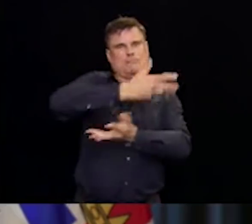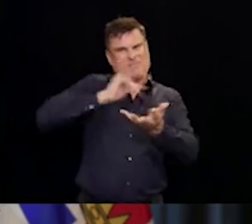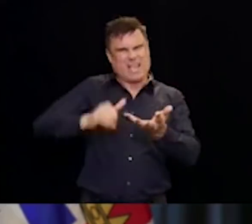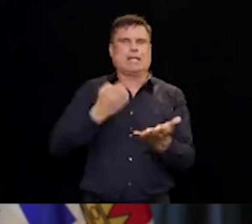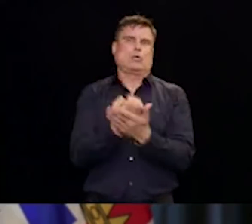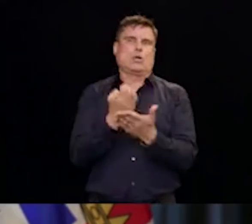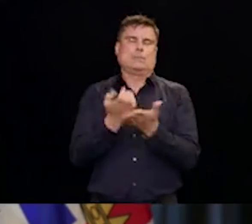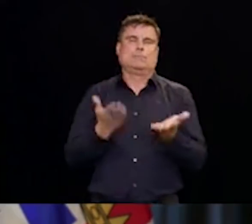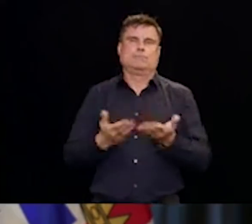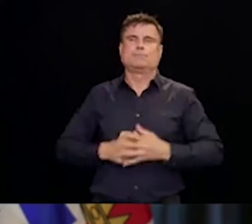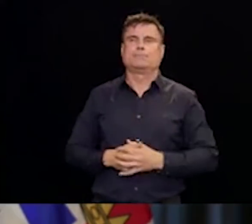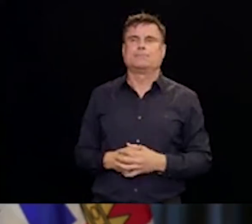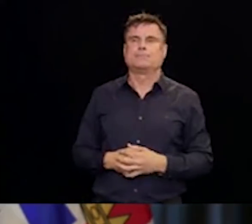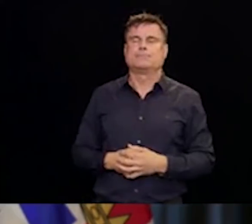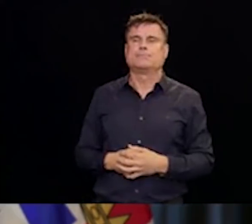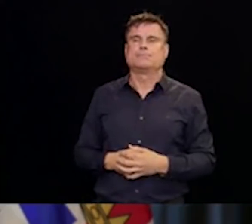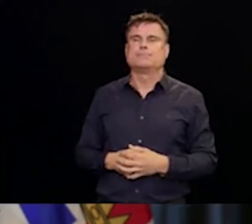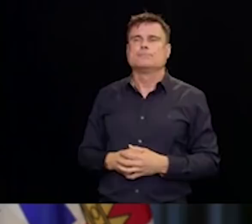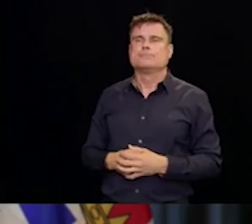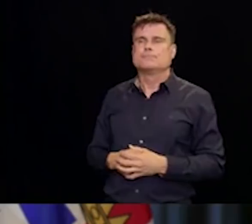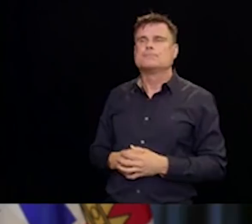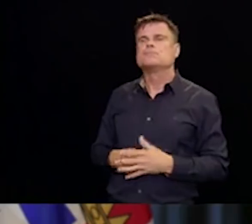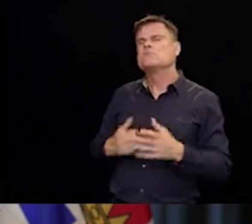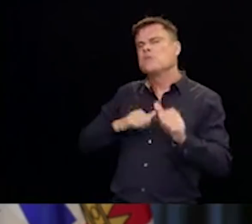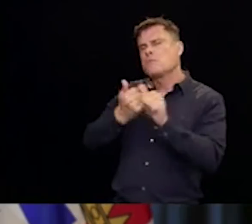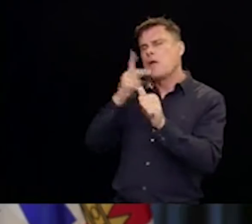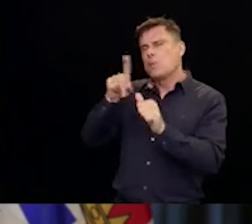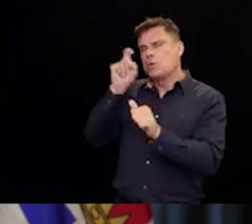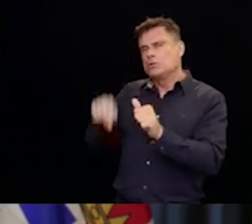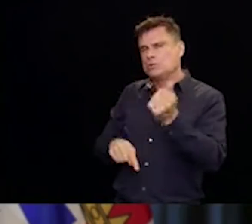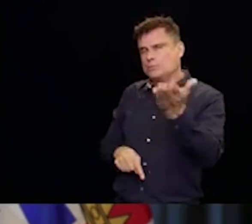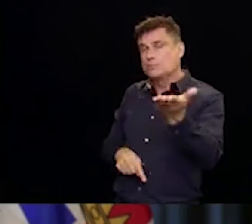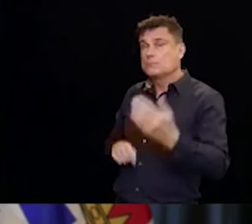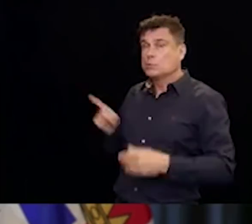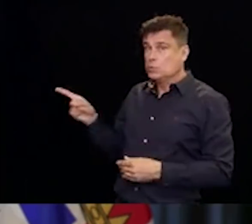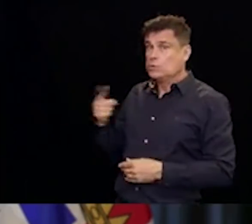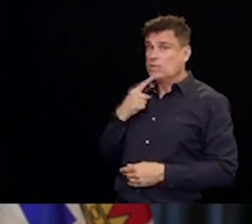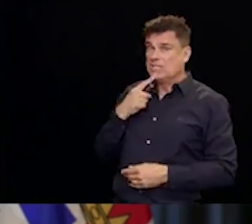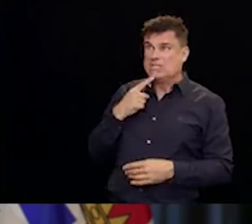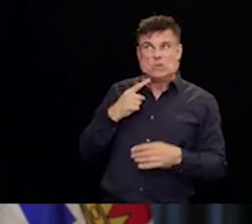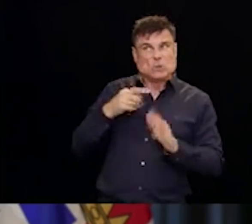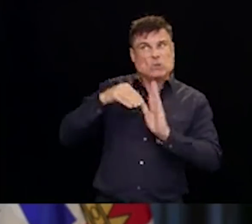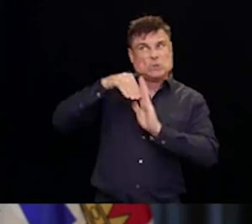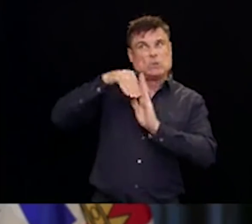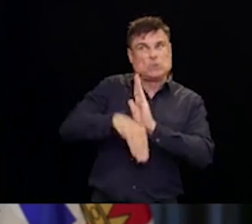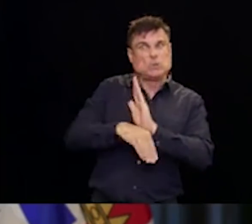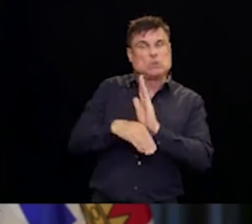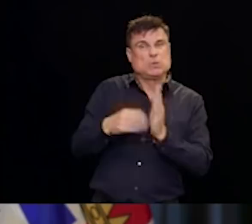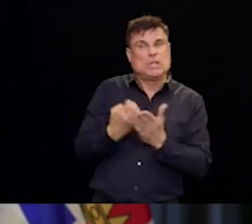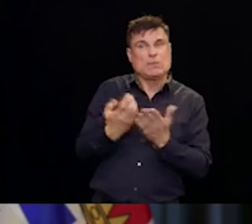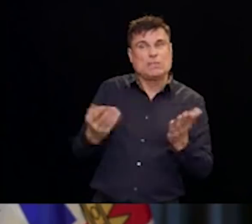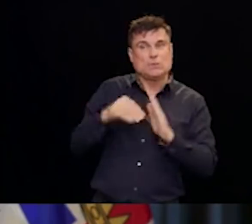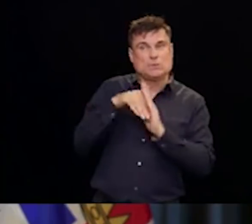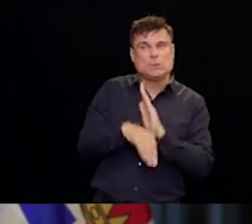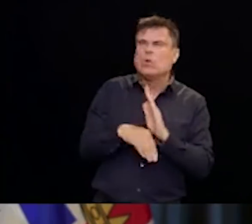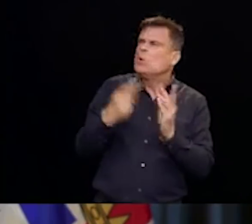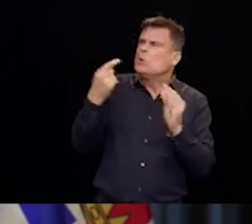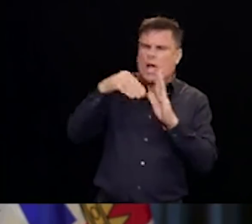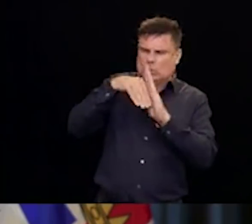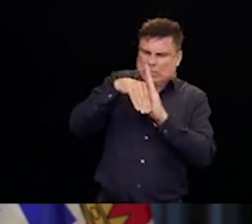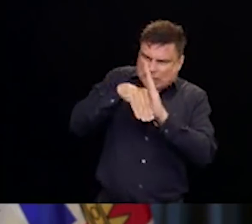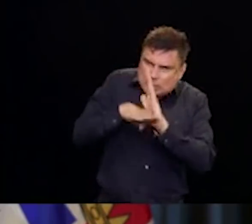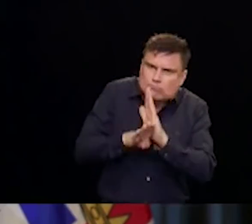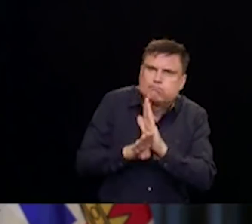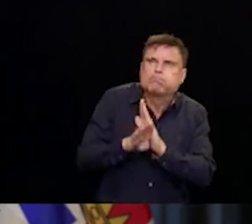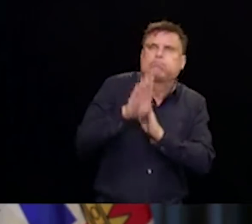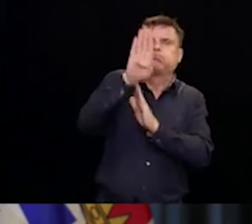other curve? Well, one of the things we did from the beginning, and again, it was with guidance from Dr. Henry